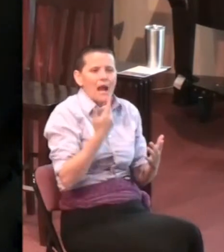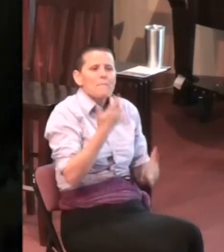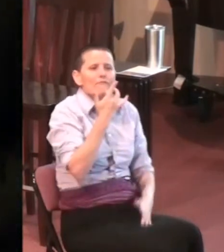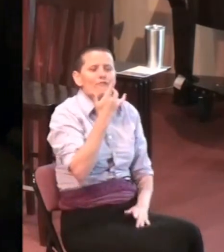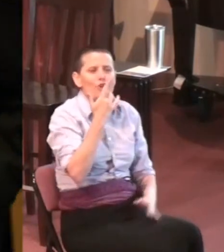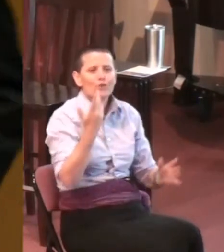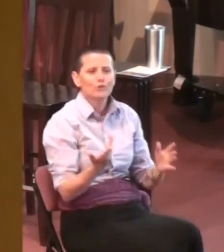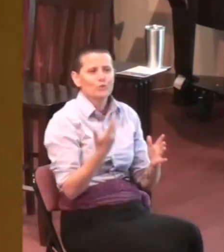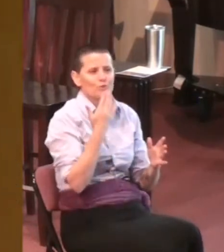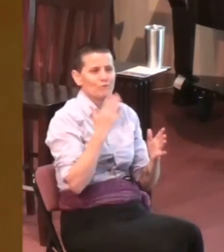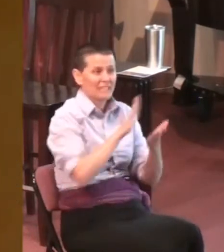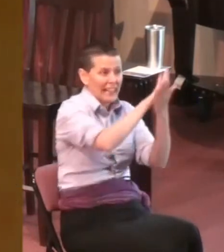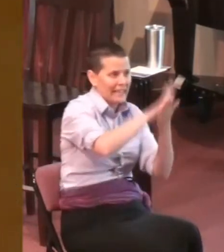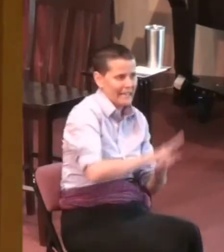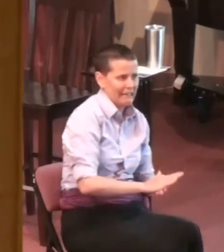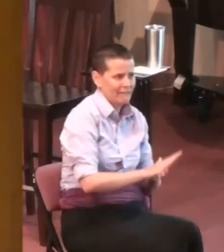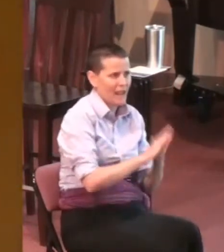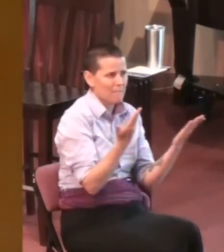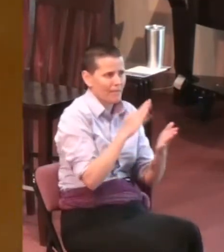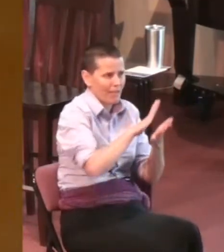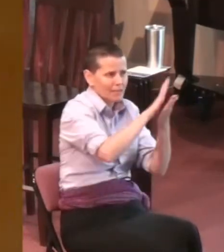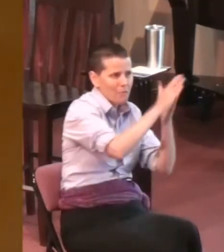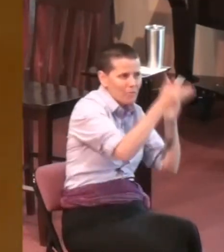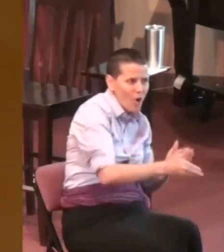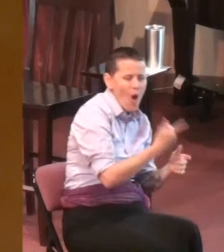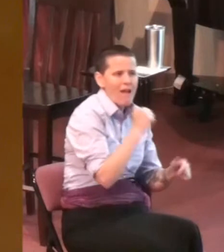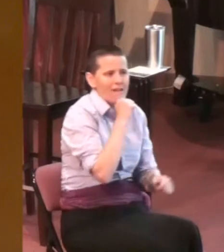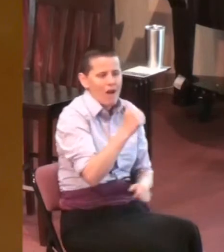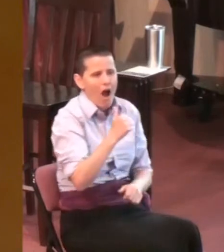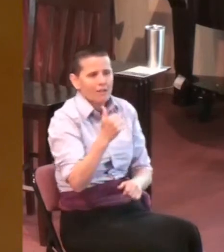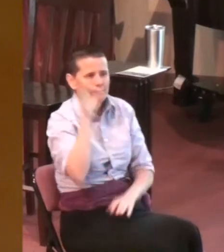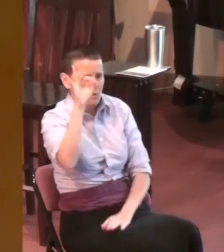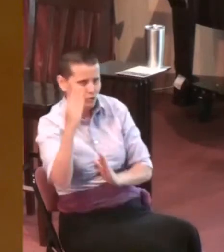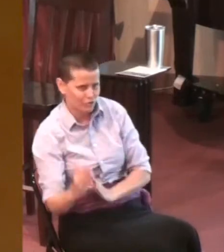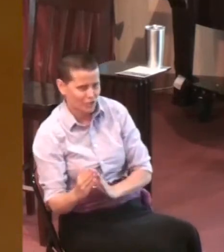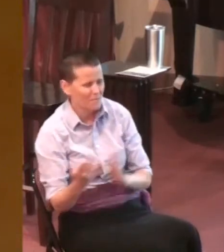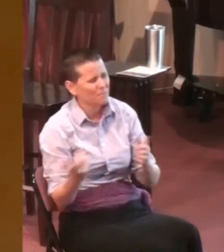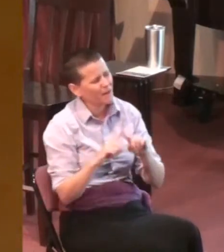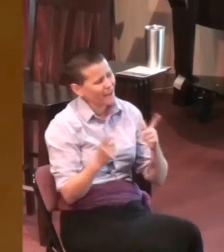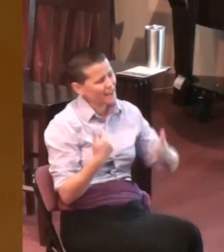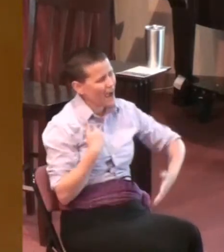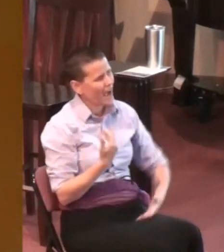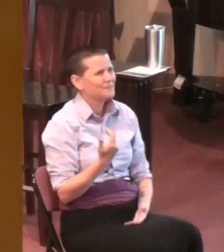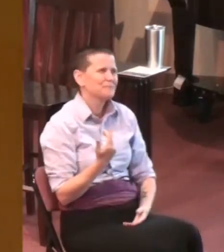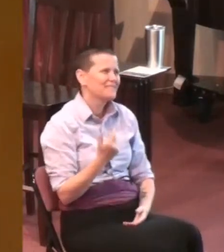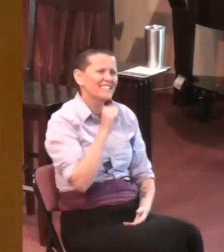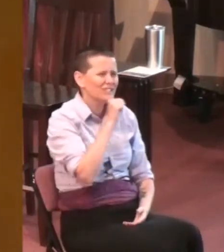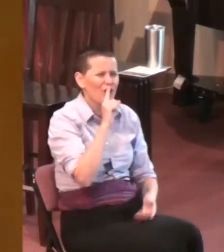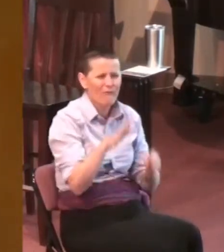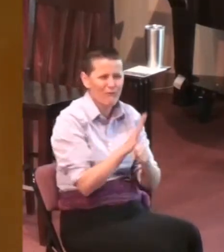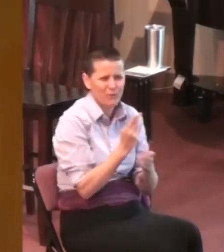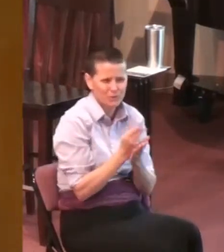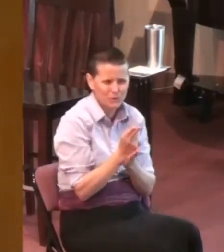true. I know I'm doing what I'm supposed to be doing, and I'm also doing exactly what I want to do. I know